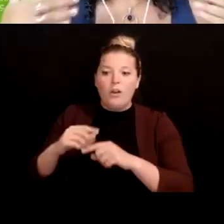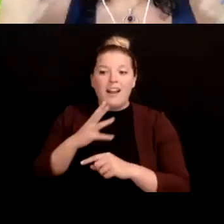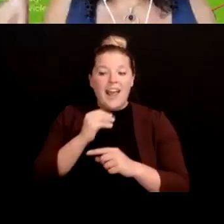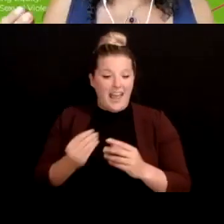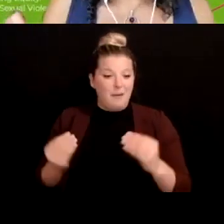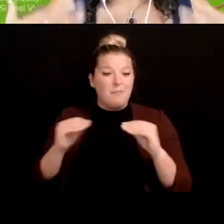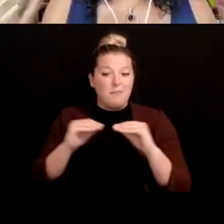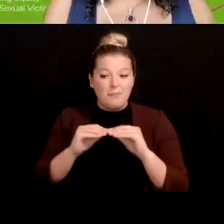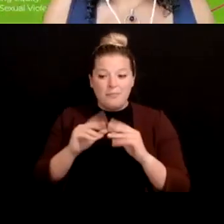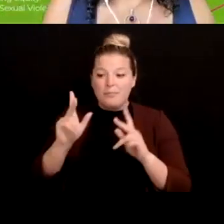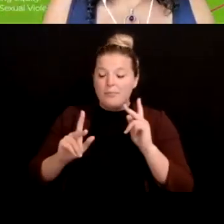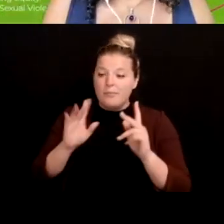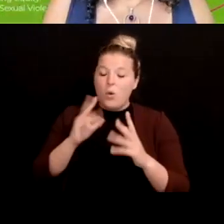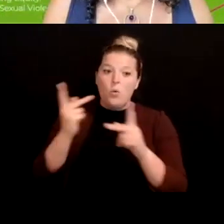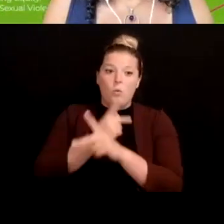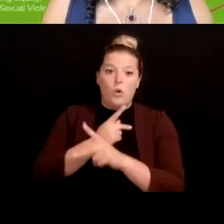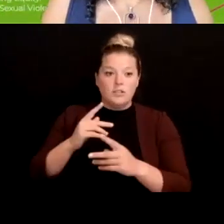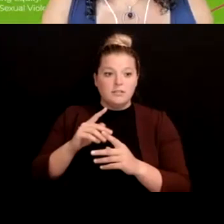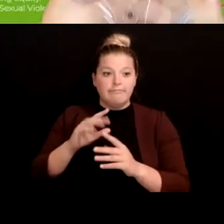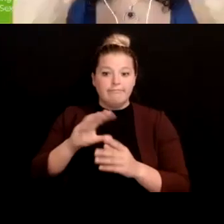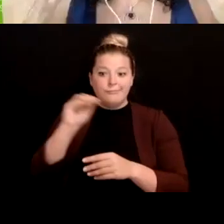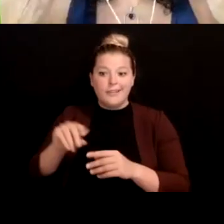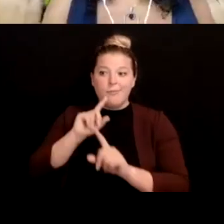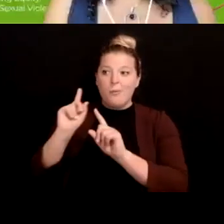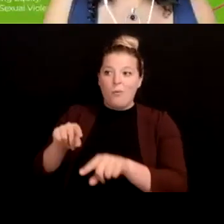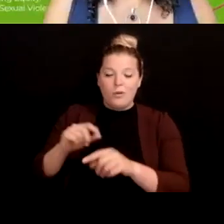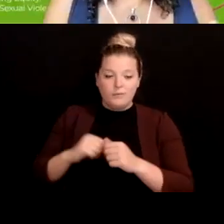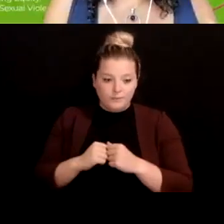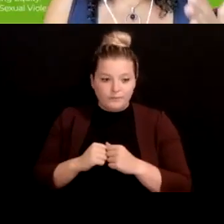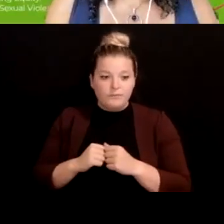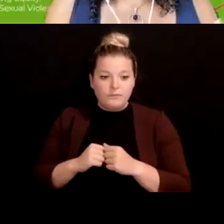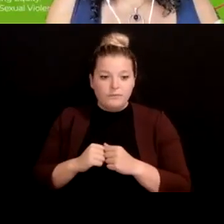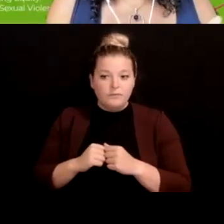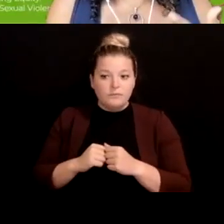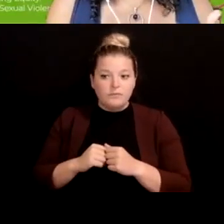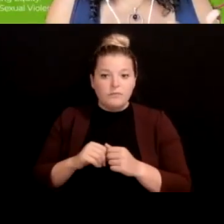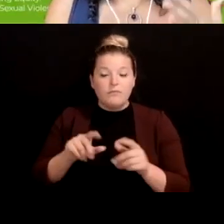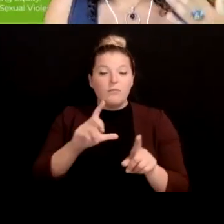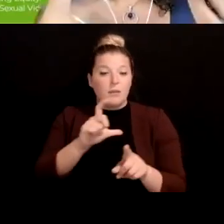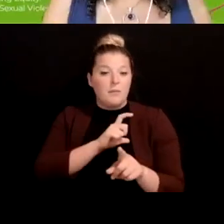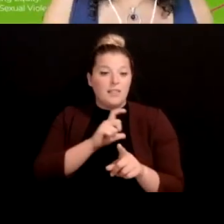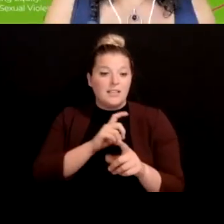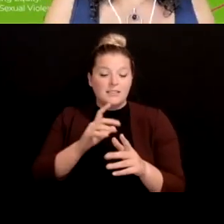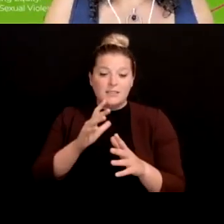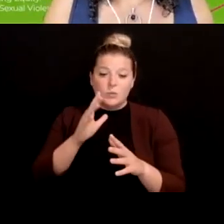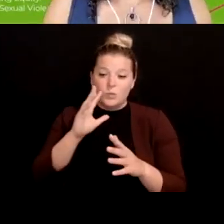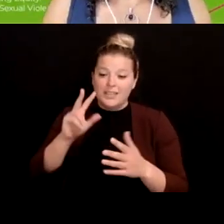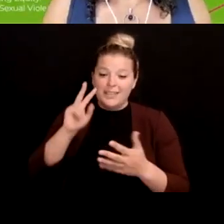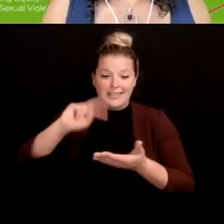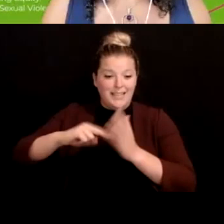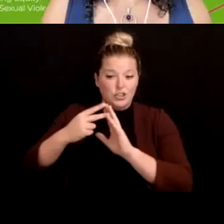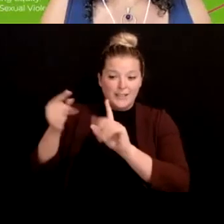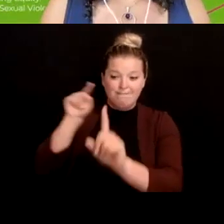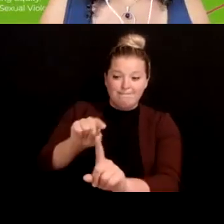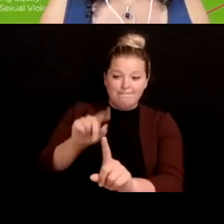by the people that we're supposed to report it to. So they also deliberately target people who they know or think will not